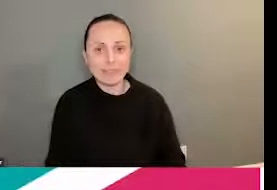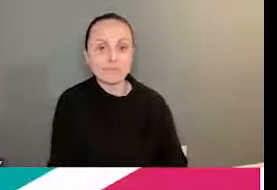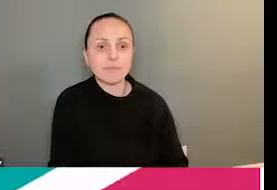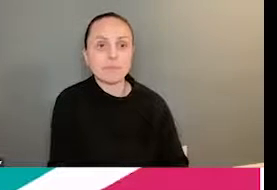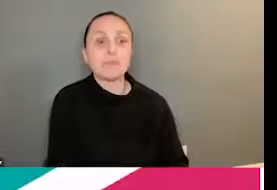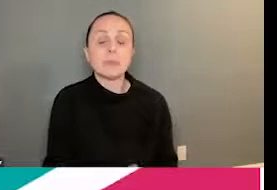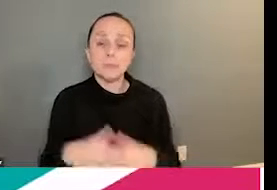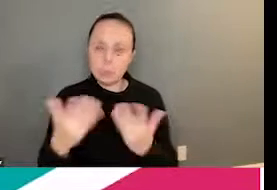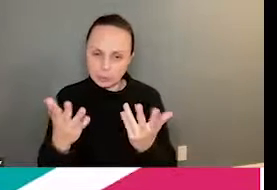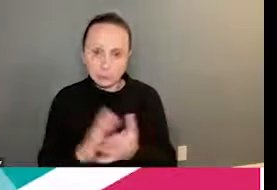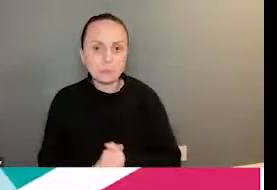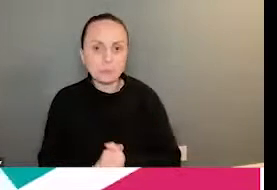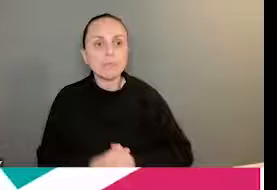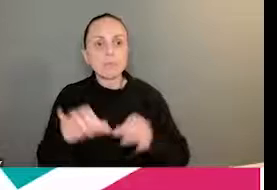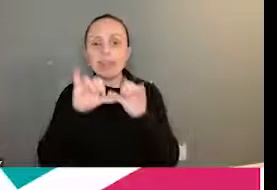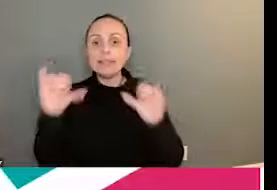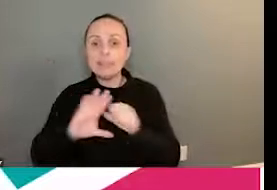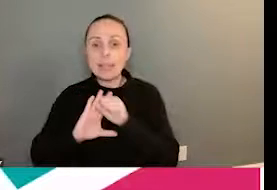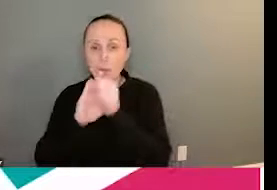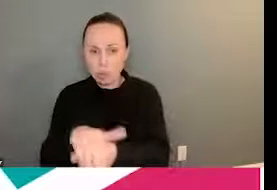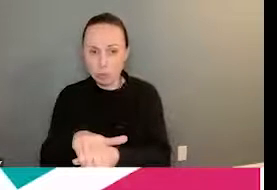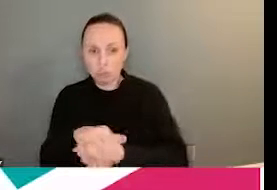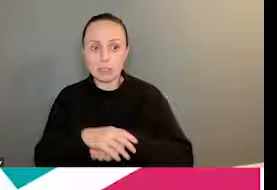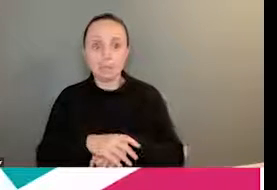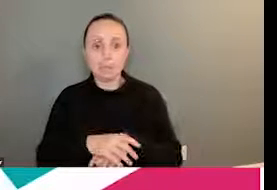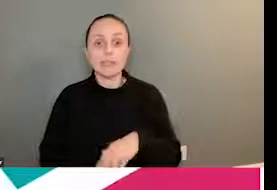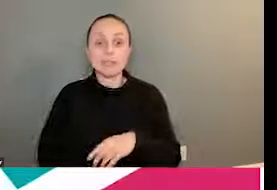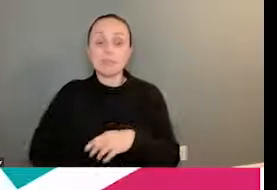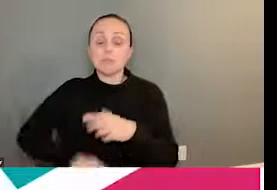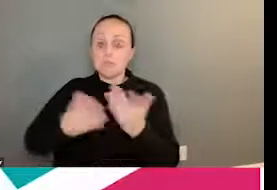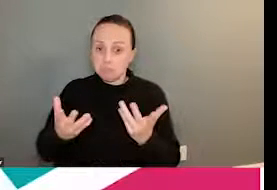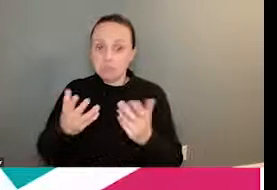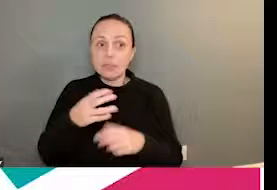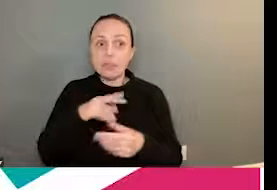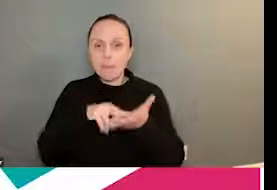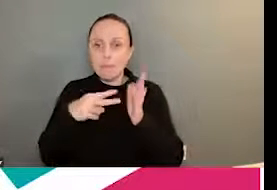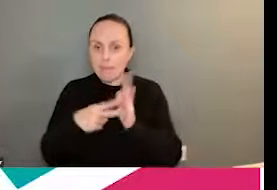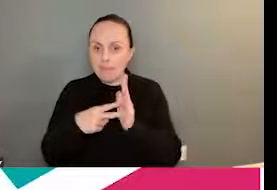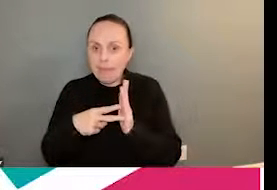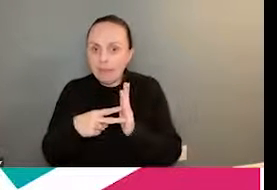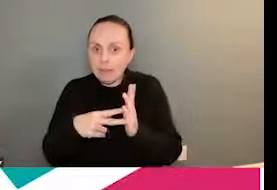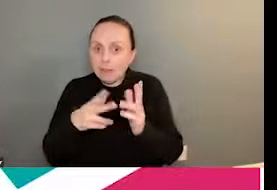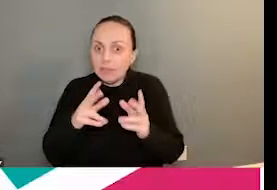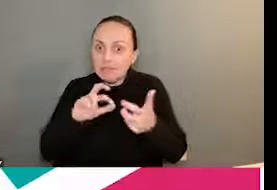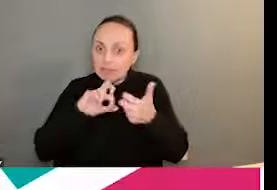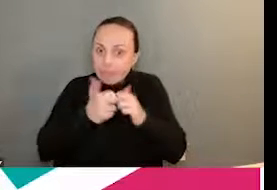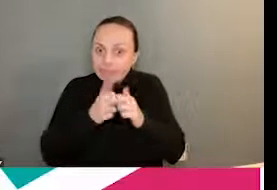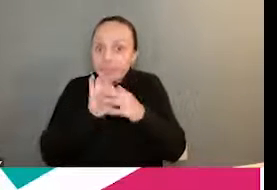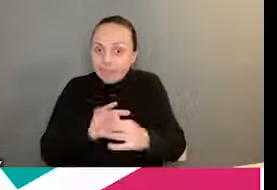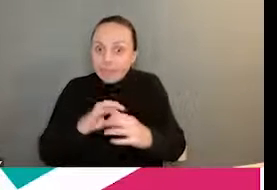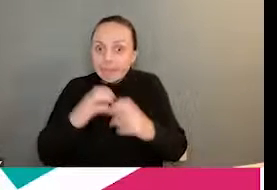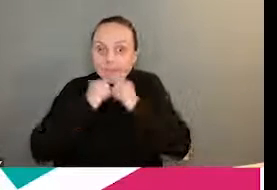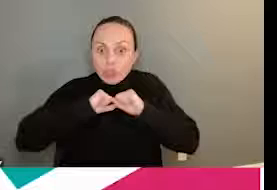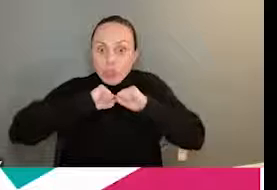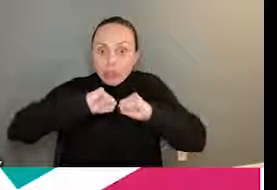So, systemic oppression then, by that virtue, is a conservation issue. And